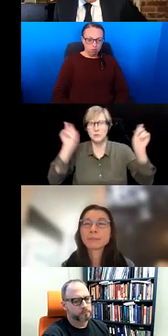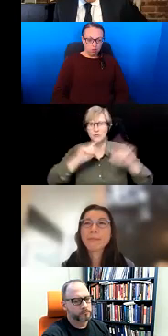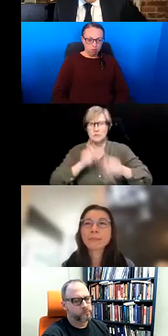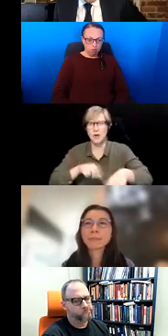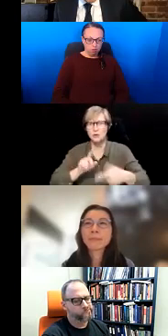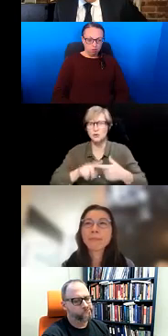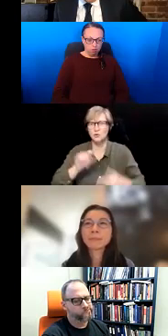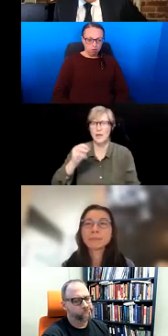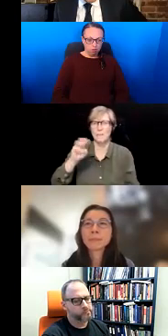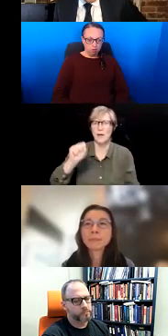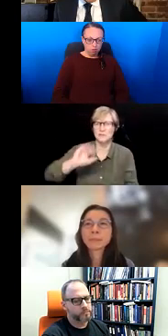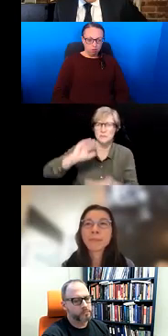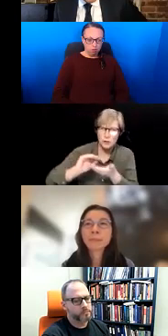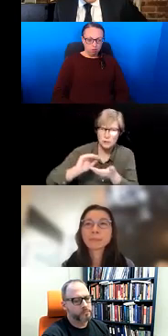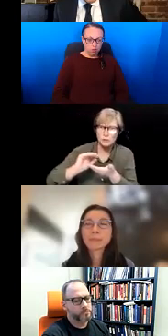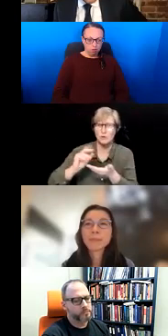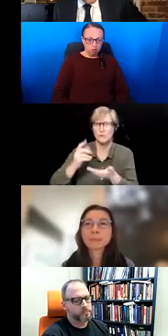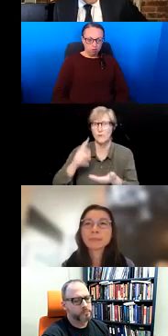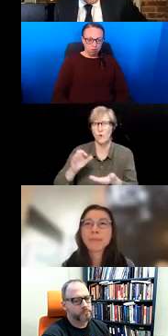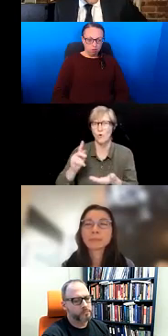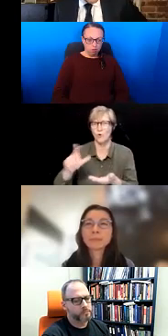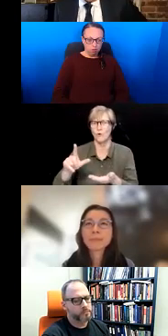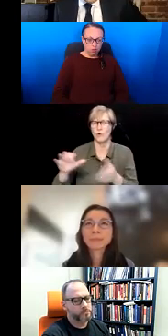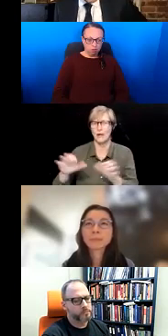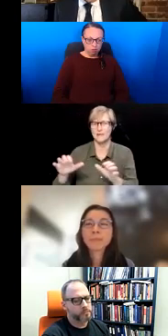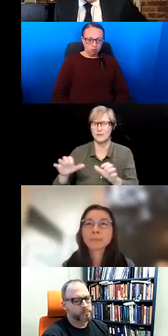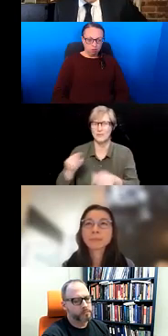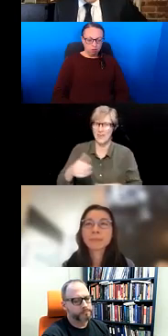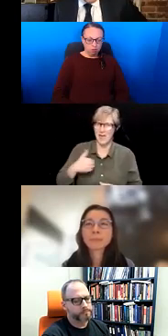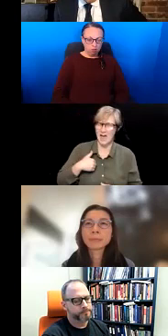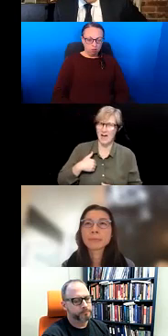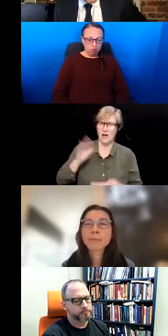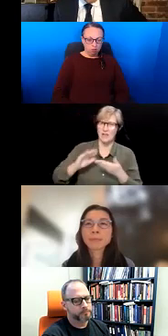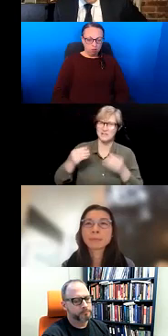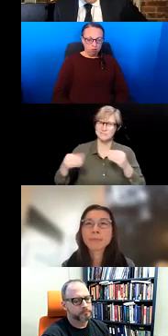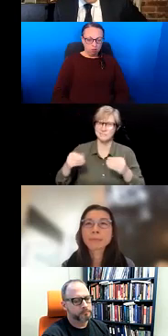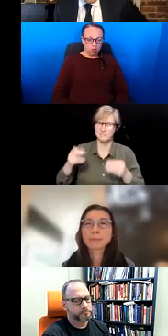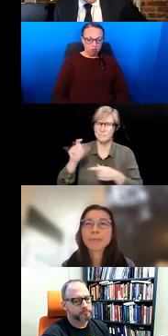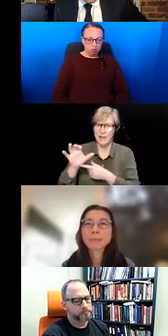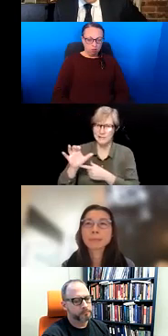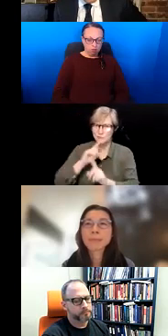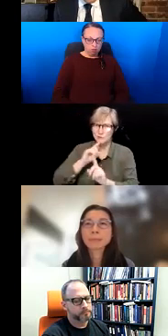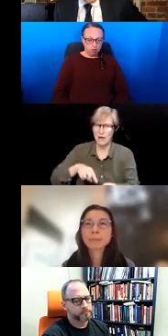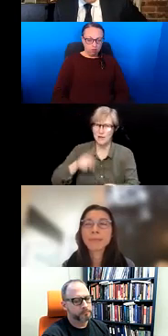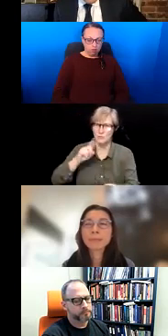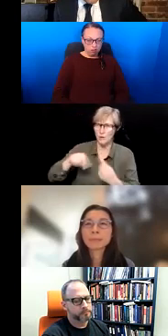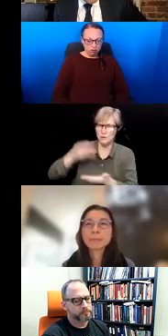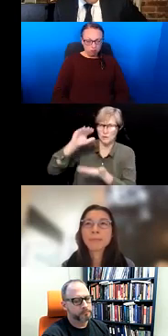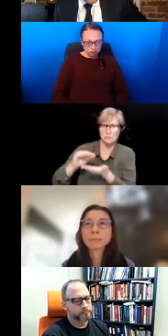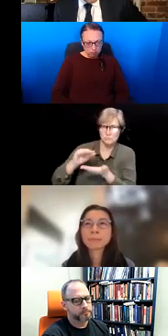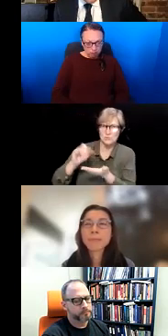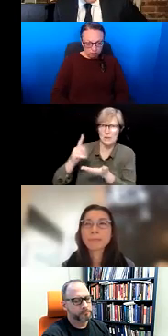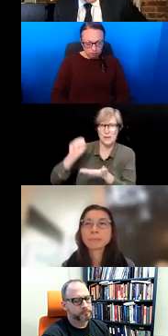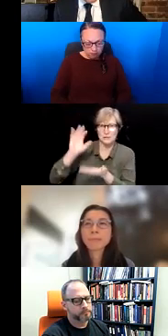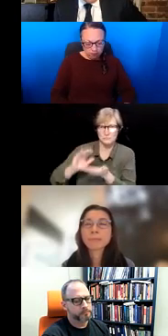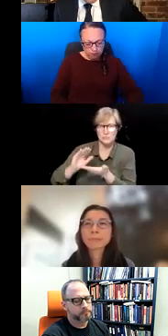TMS suppression of cortical activity, right? In other words, they have a less plastic response to suppression of TMS activity, which seems to correspond